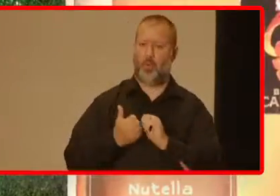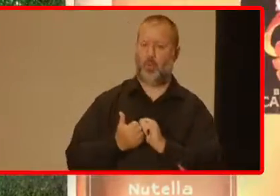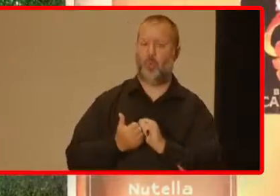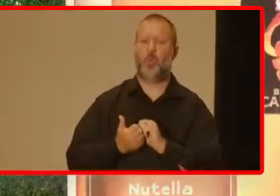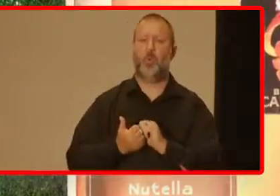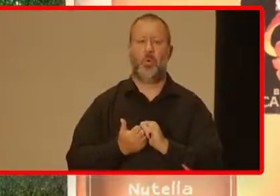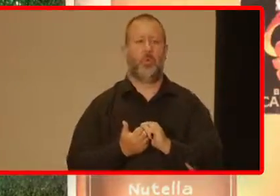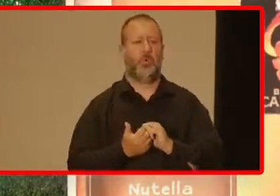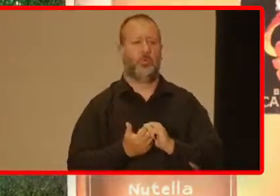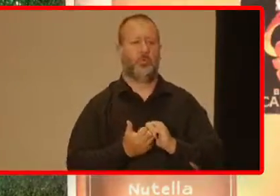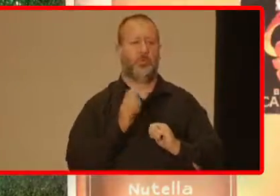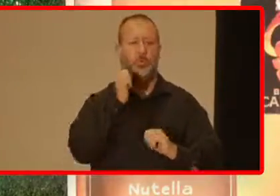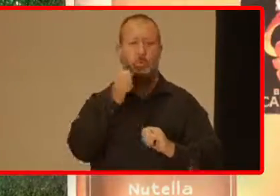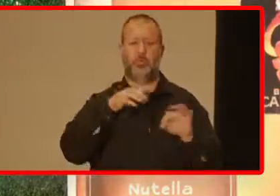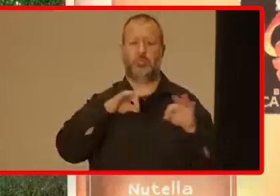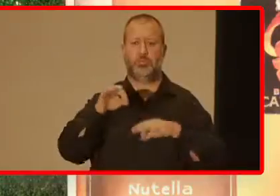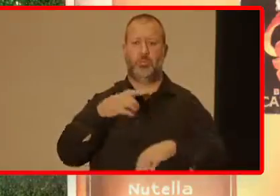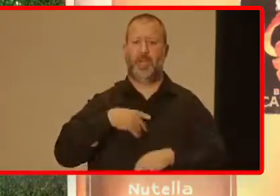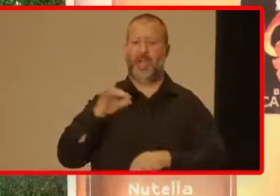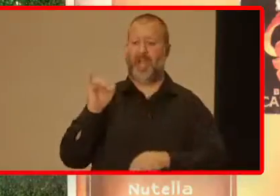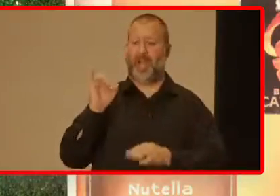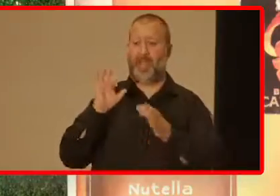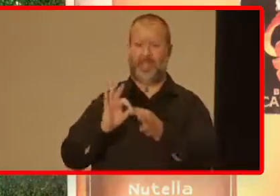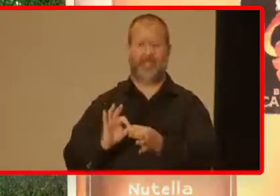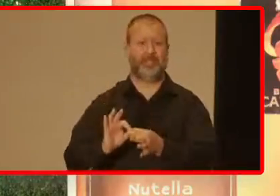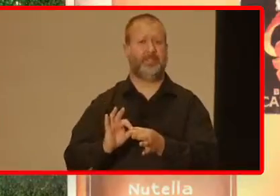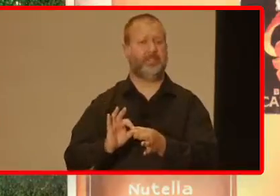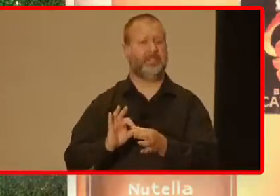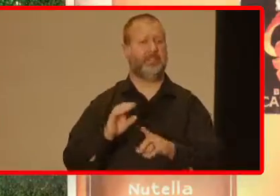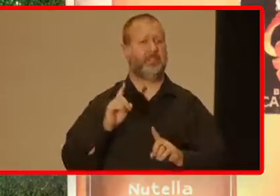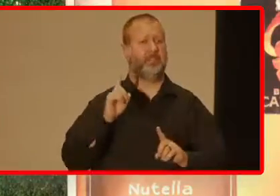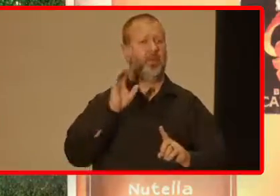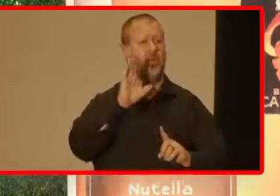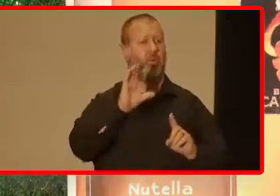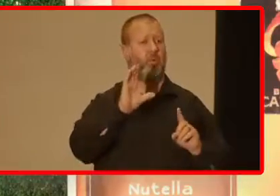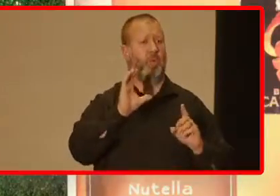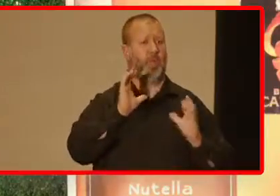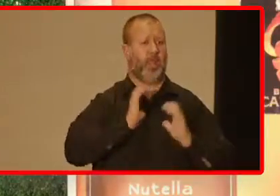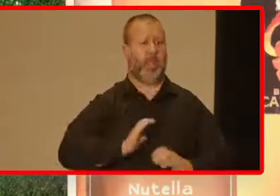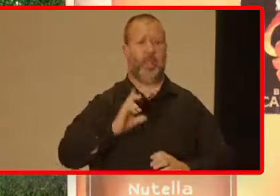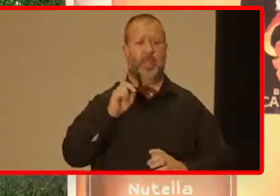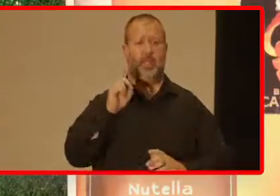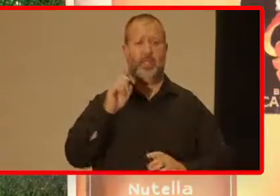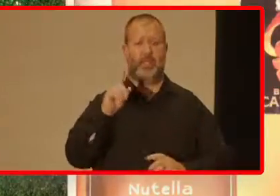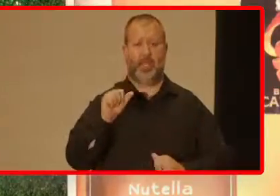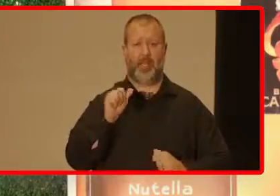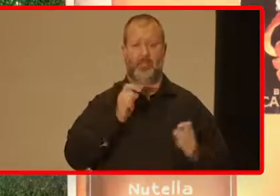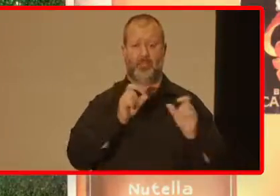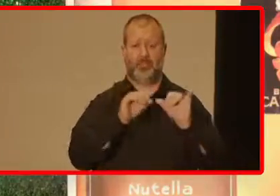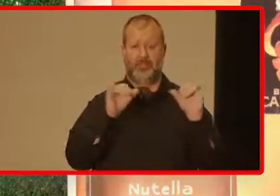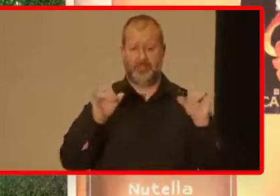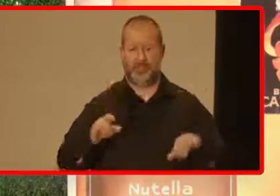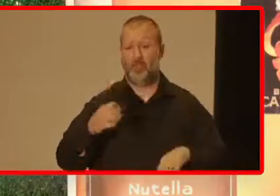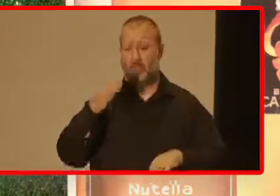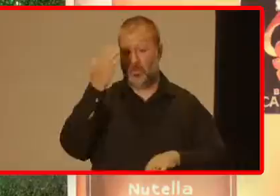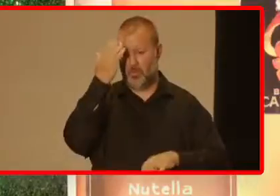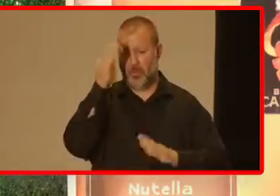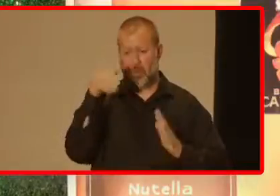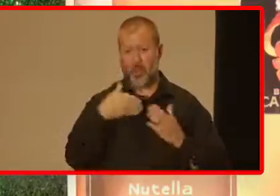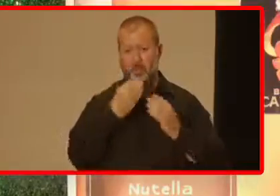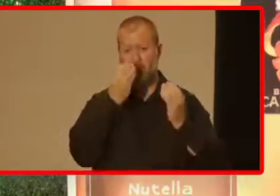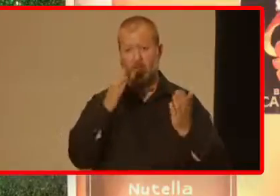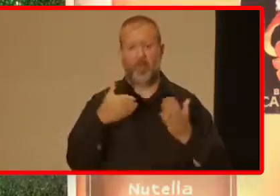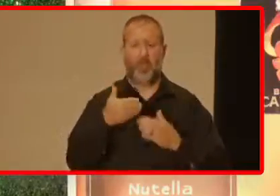We're going to talk to you tomorrow about iConnect, which is this is your client data management system where you're going to be able to find out all kinds